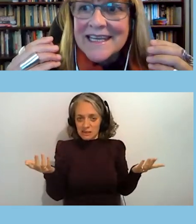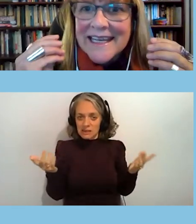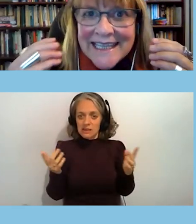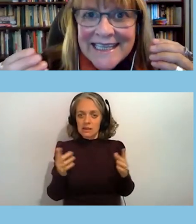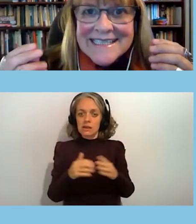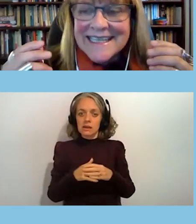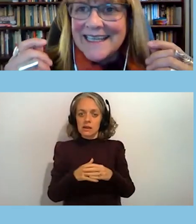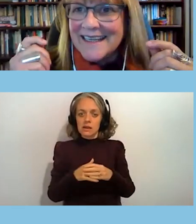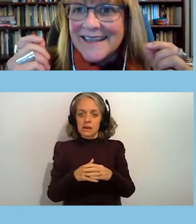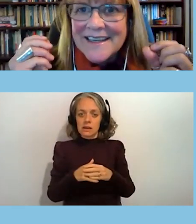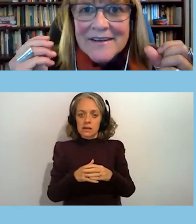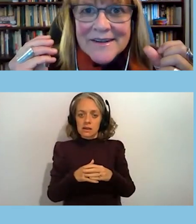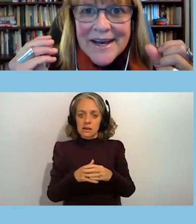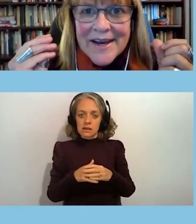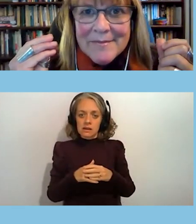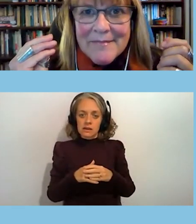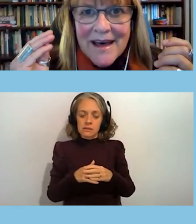Even the easy